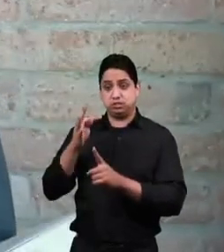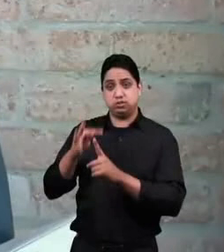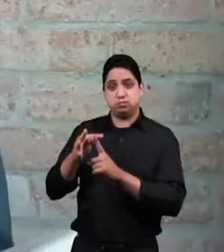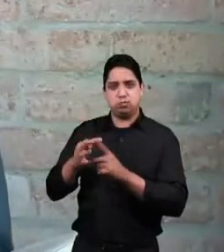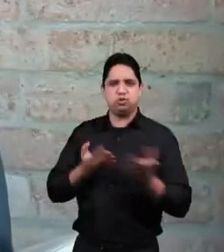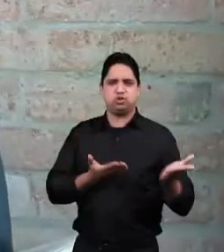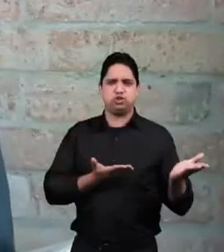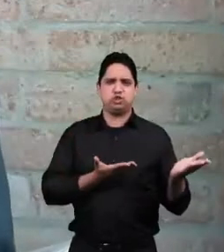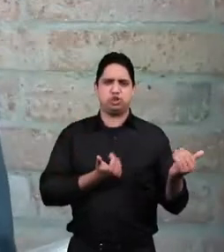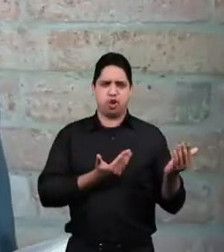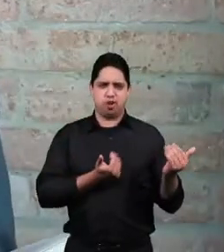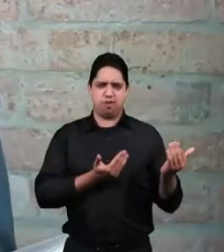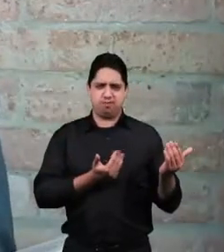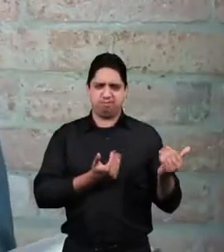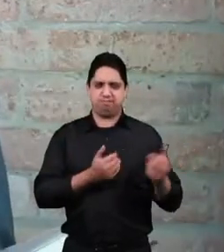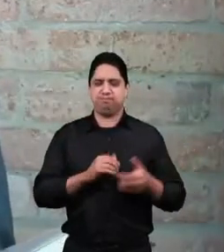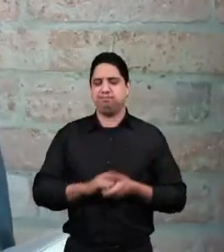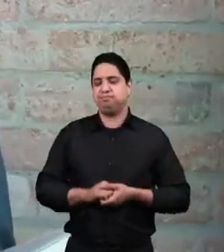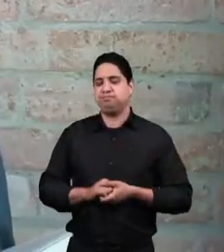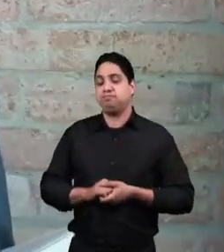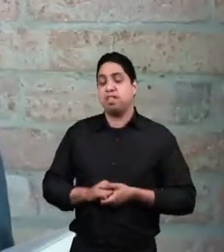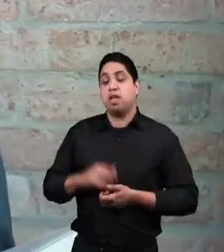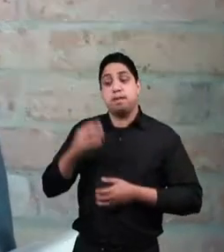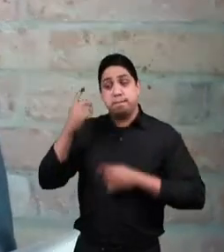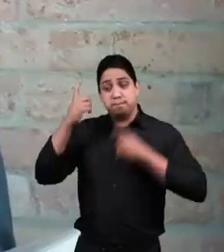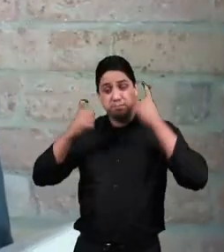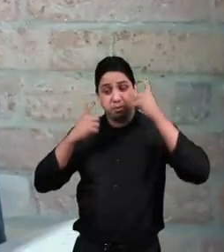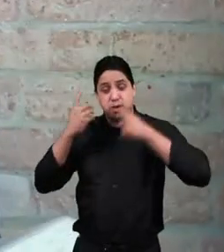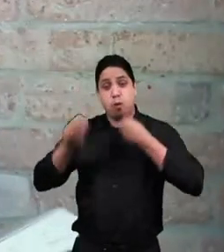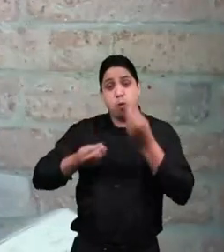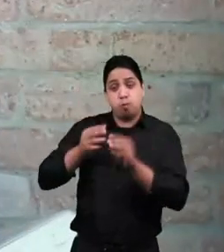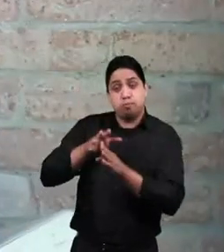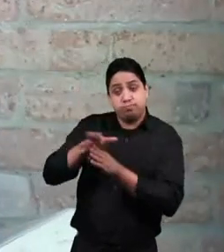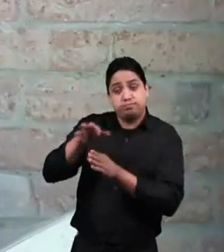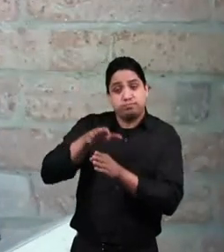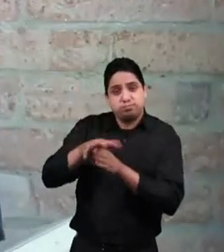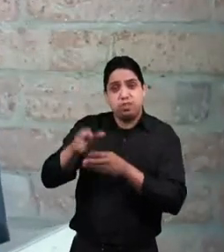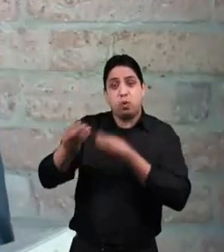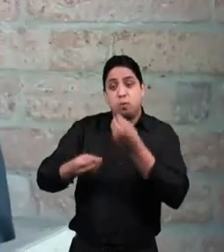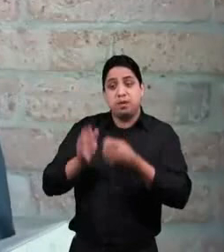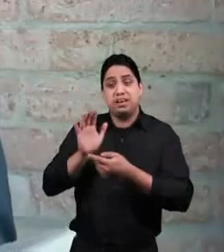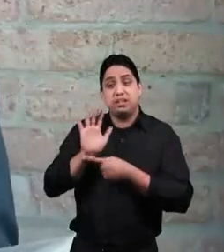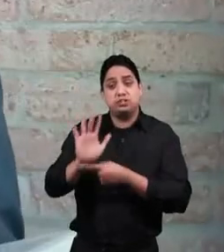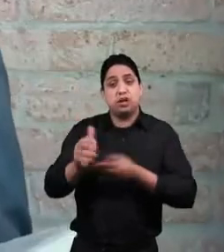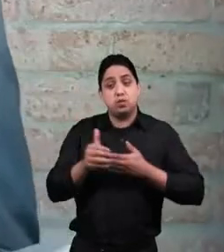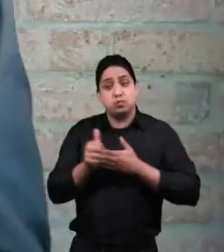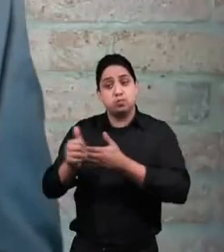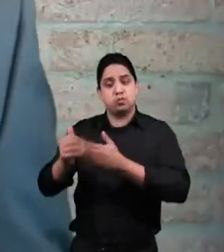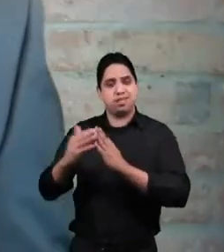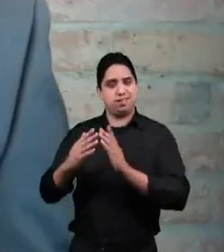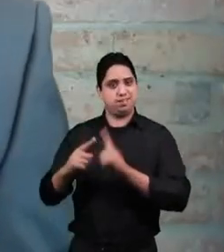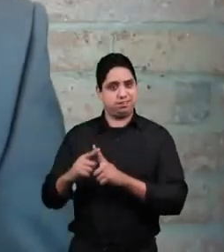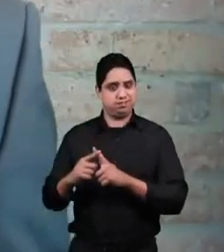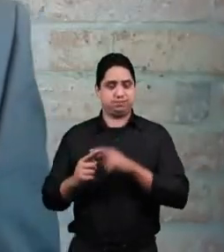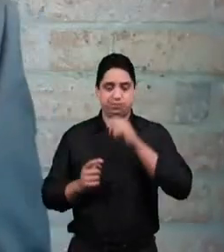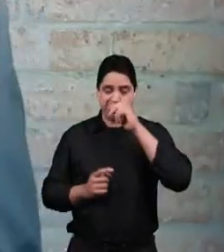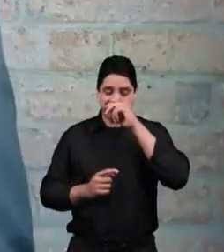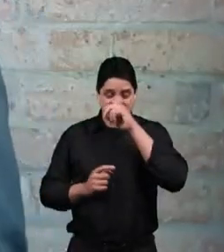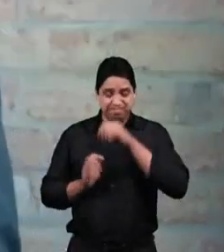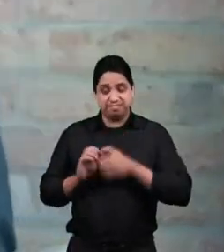young, and he was worried about teaching Timothy and how Timothy would conduct the